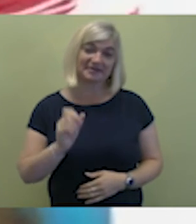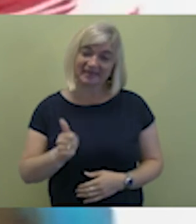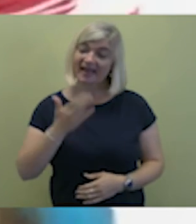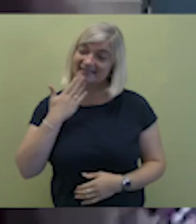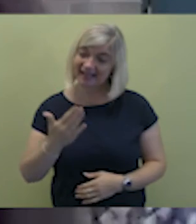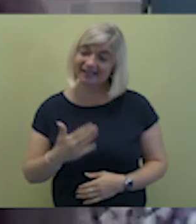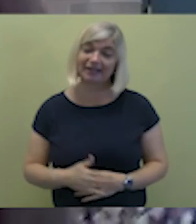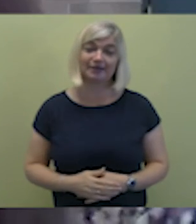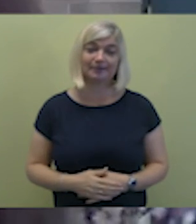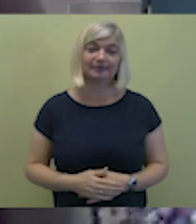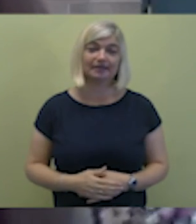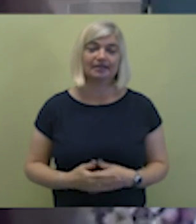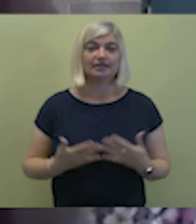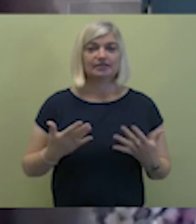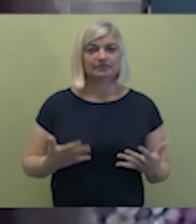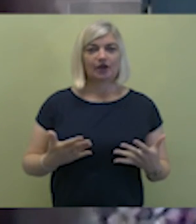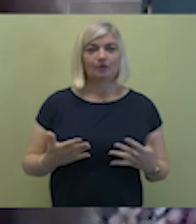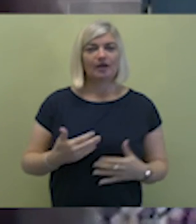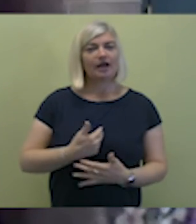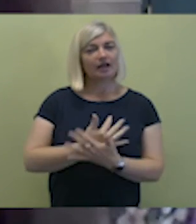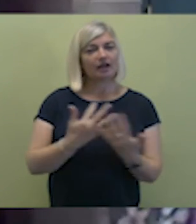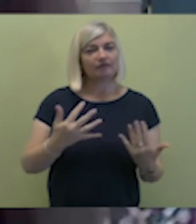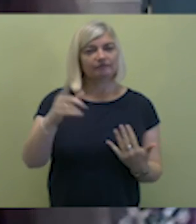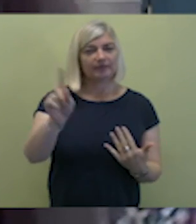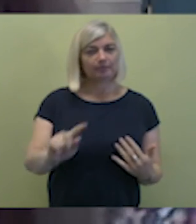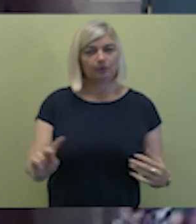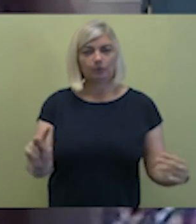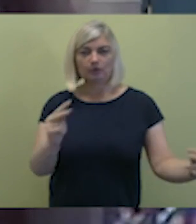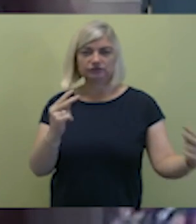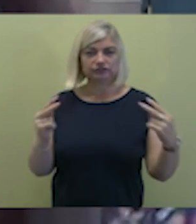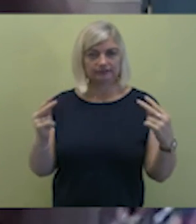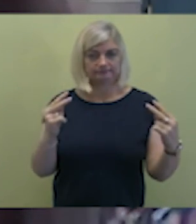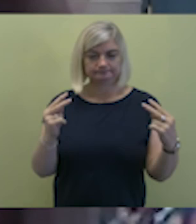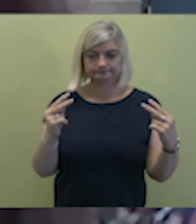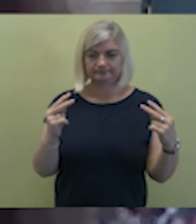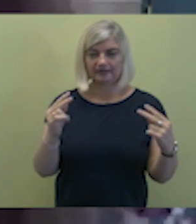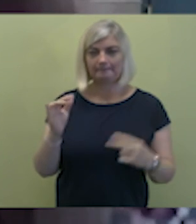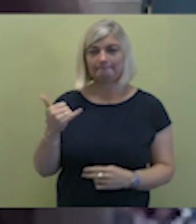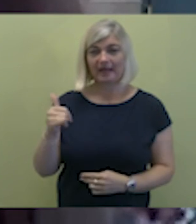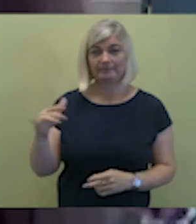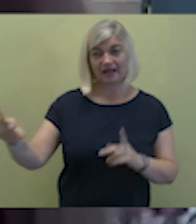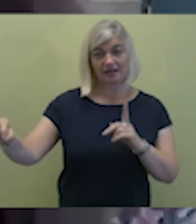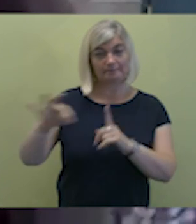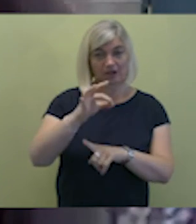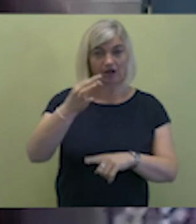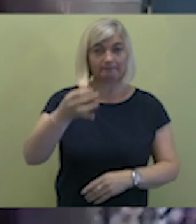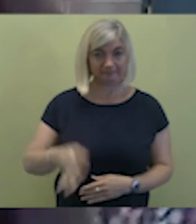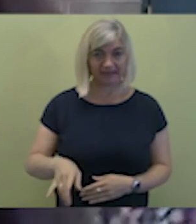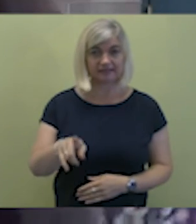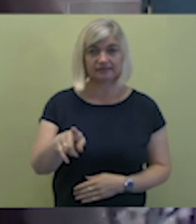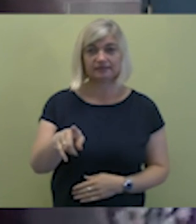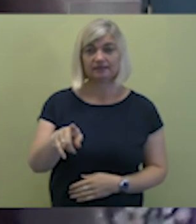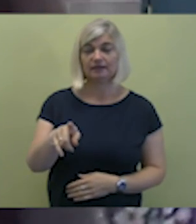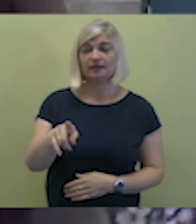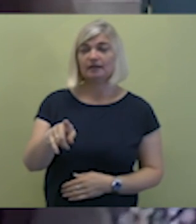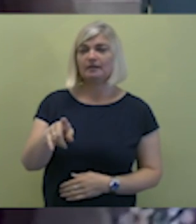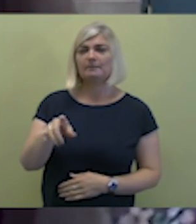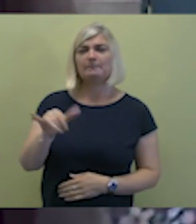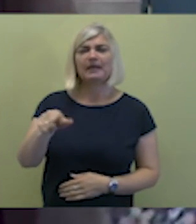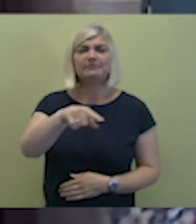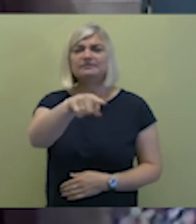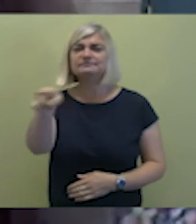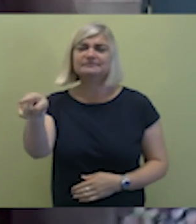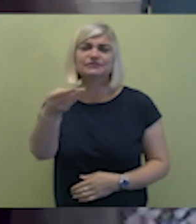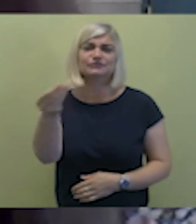that's great. Thank you very much, Faye. And now I suspect that a lot of our viewers who are watching may have already applied to us. However, there might be